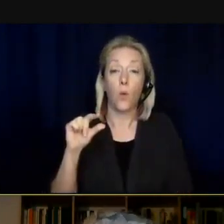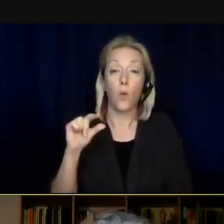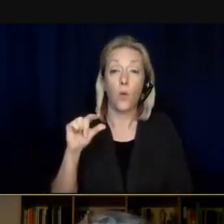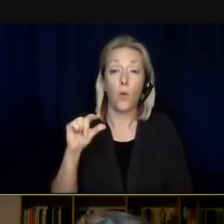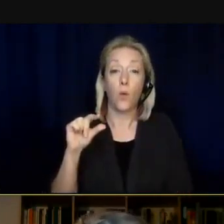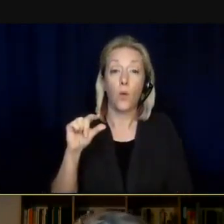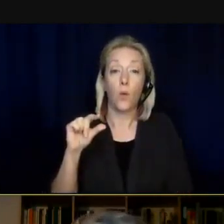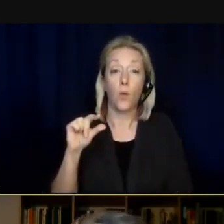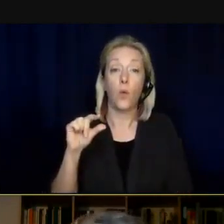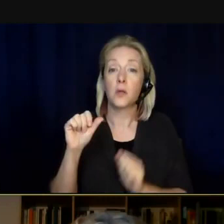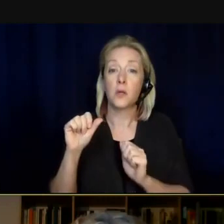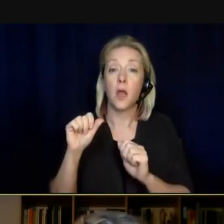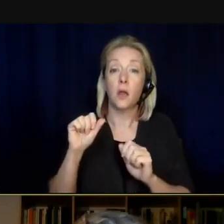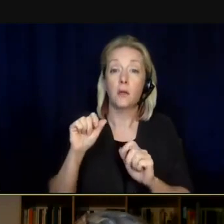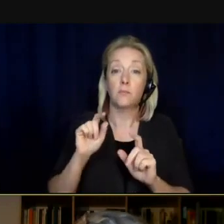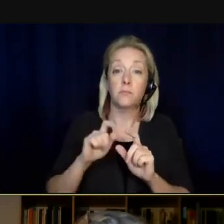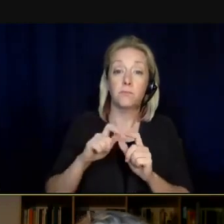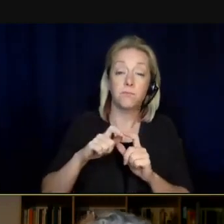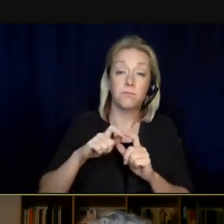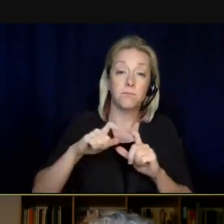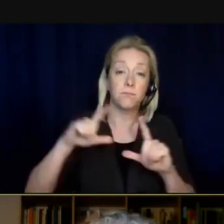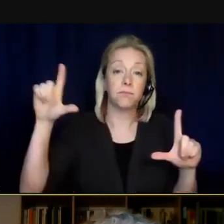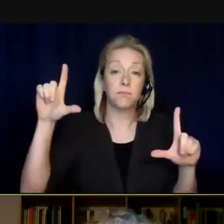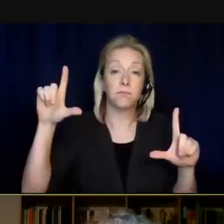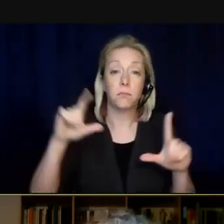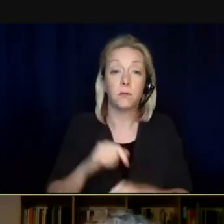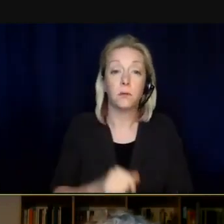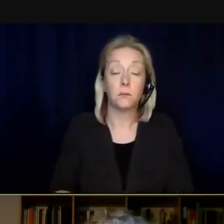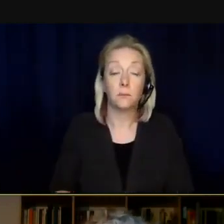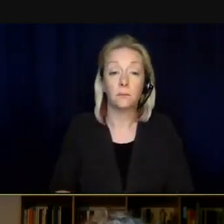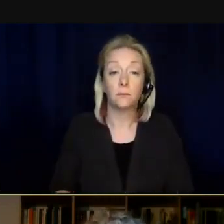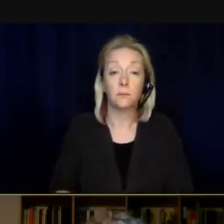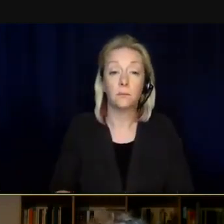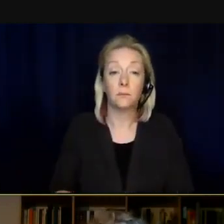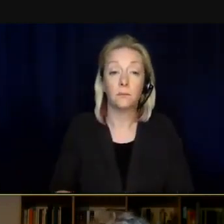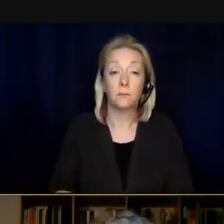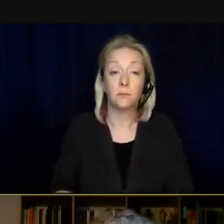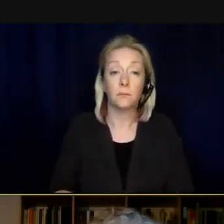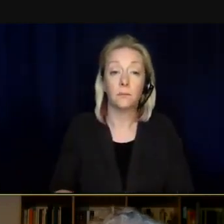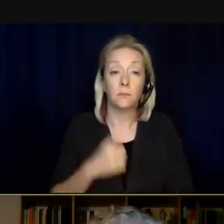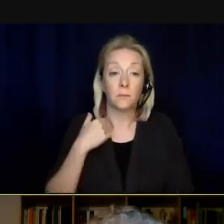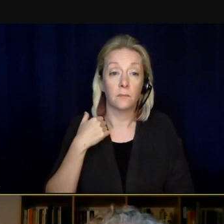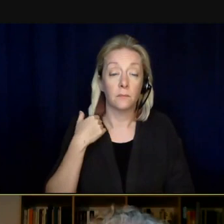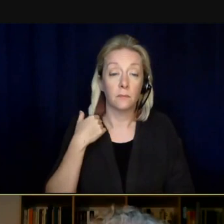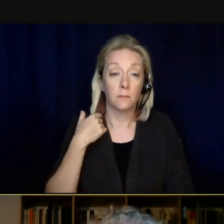in the bank, but then you can pull it, drag it so that it gets big.